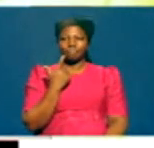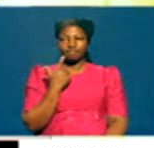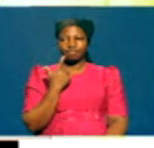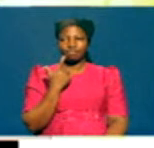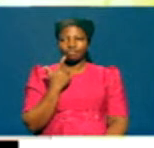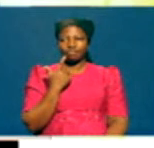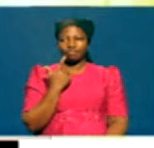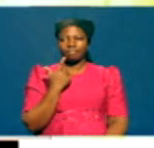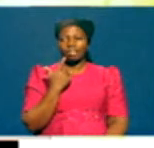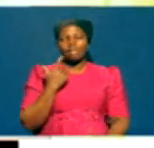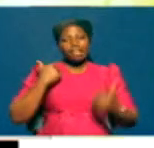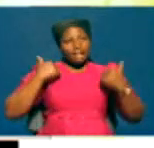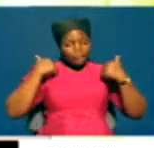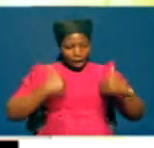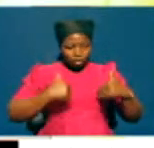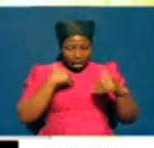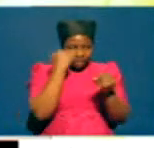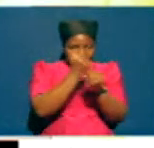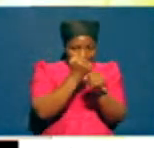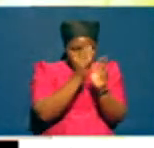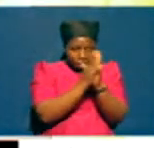I was in Treasury for some time.